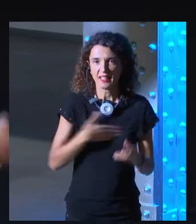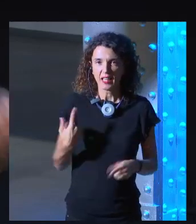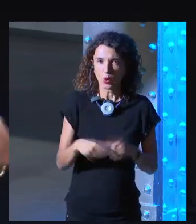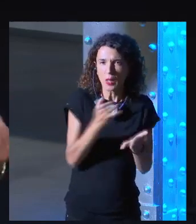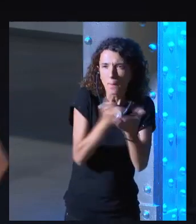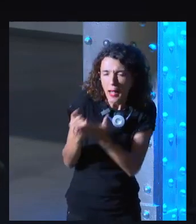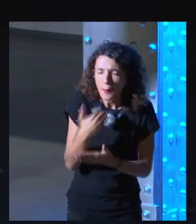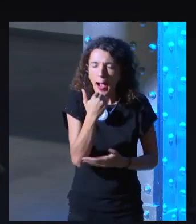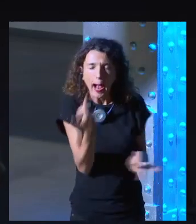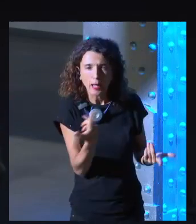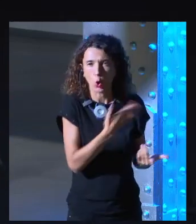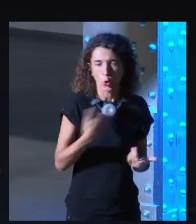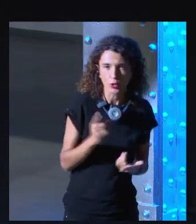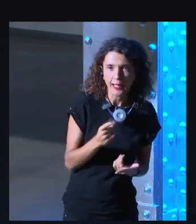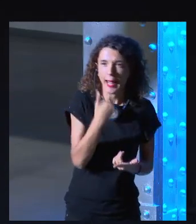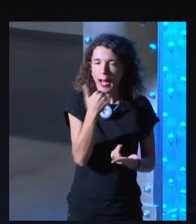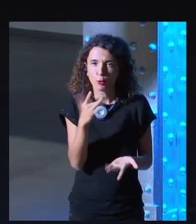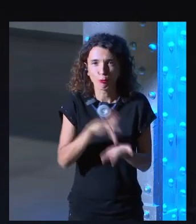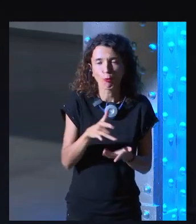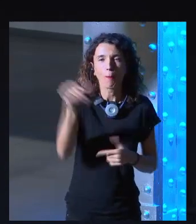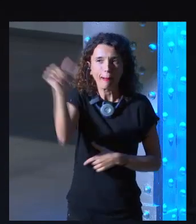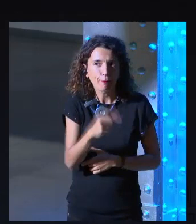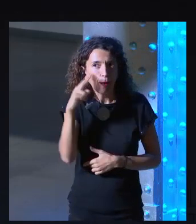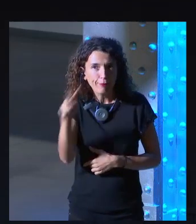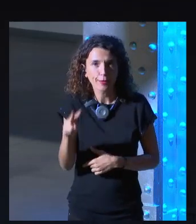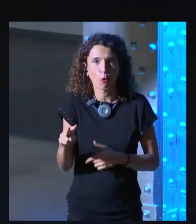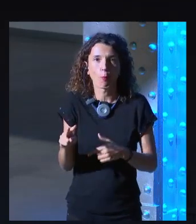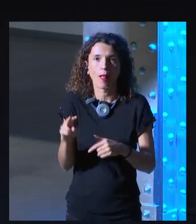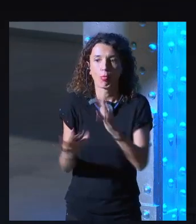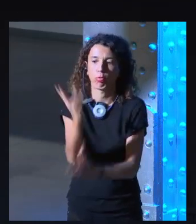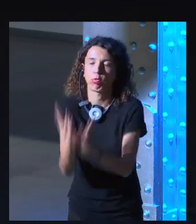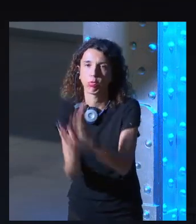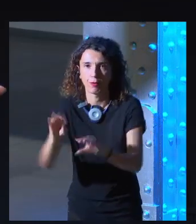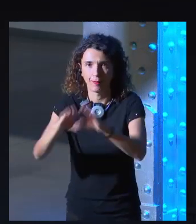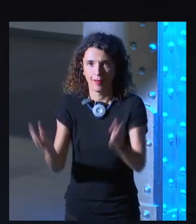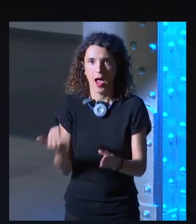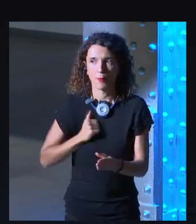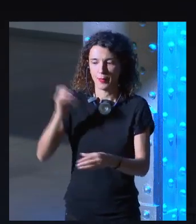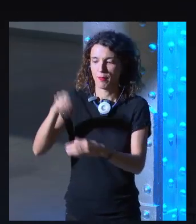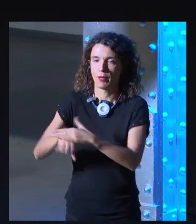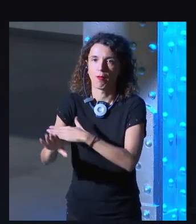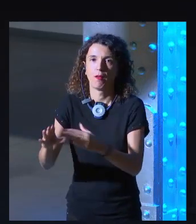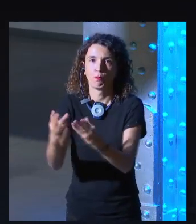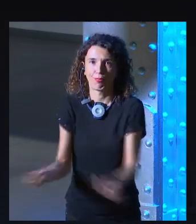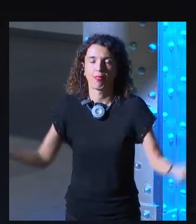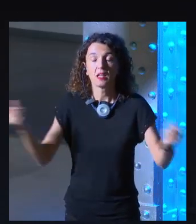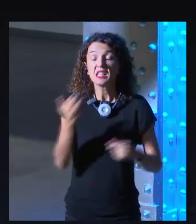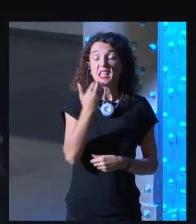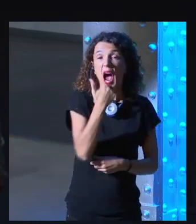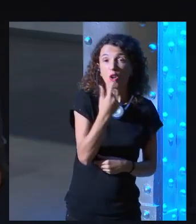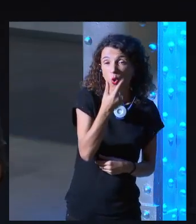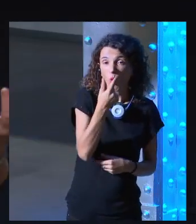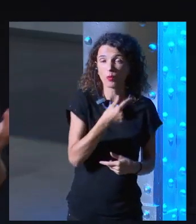because I just burn everything. I print it off, because you can cheat yourself on the screen. Everything looks good, with